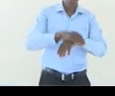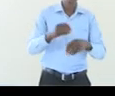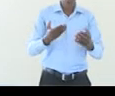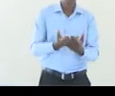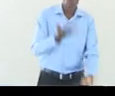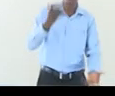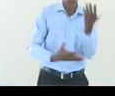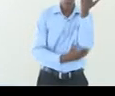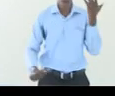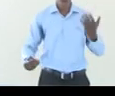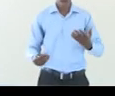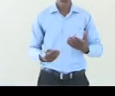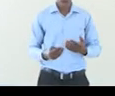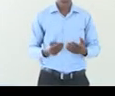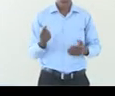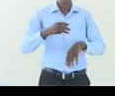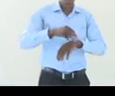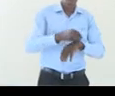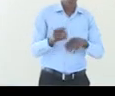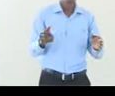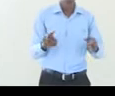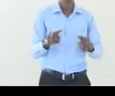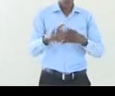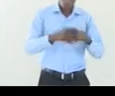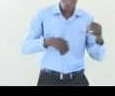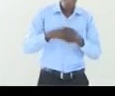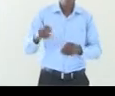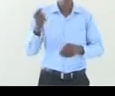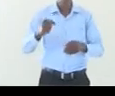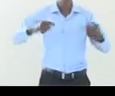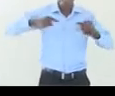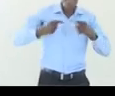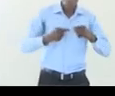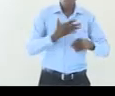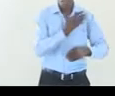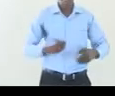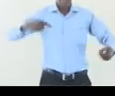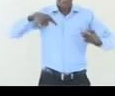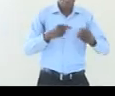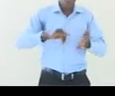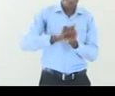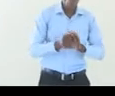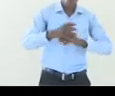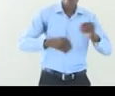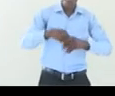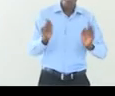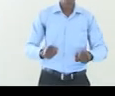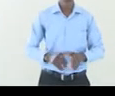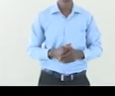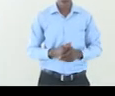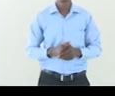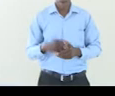and the rich. The message of Jesus comforts the afflicted and afflicts the comfortable.